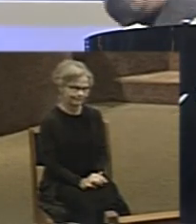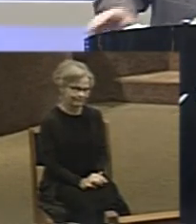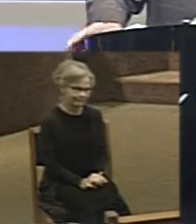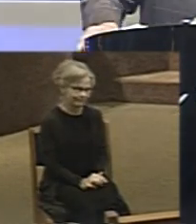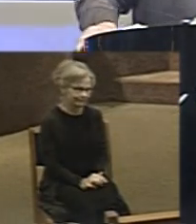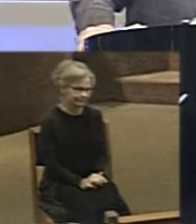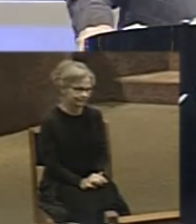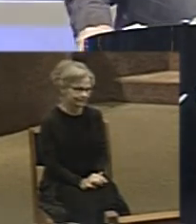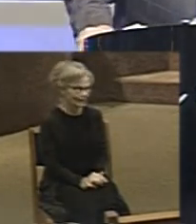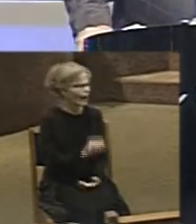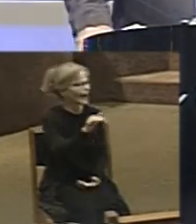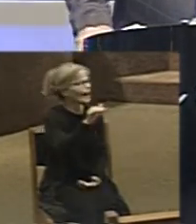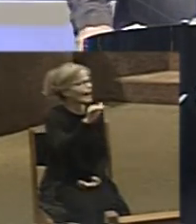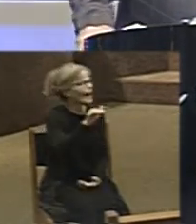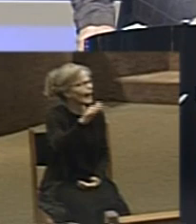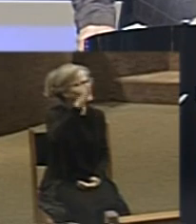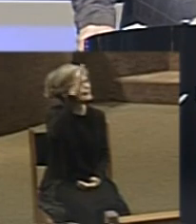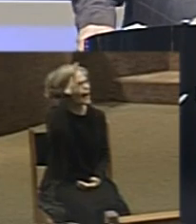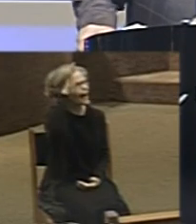Hey, Dad.